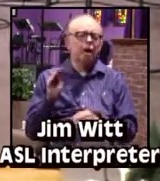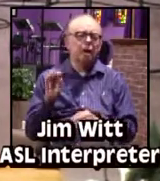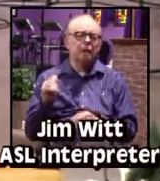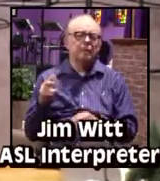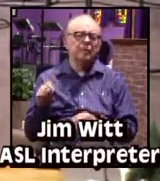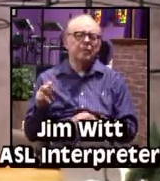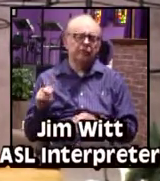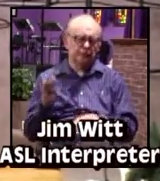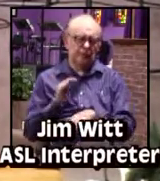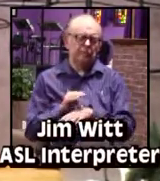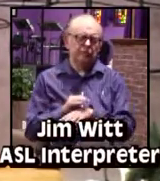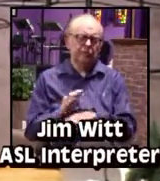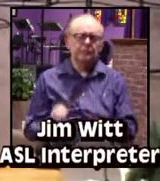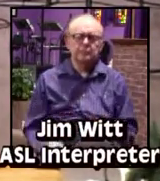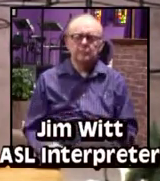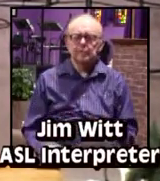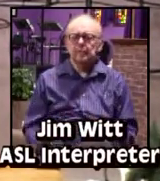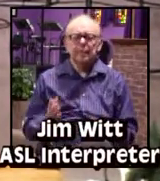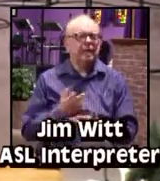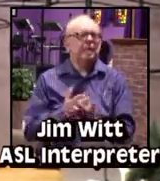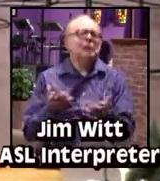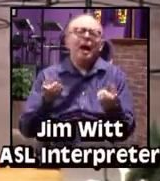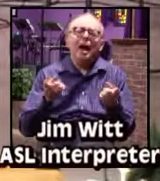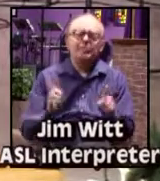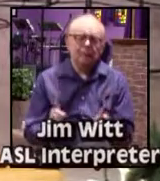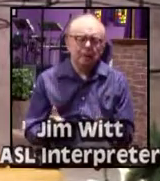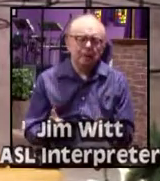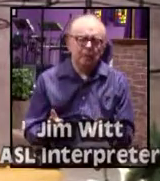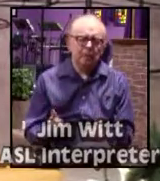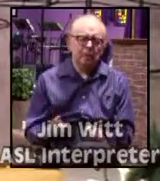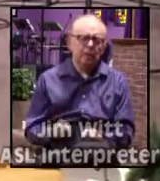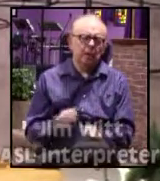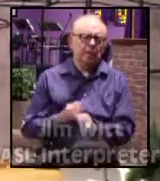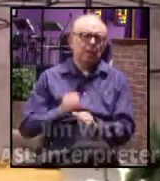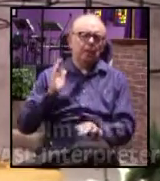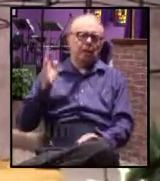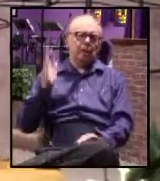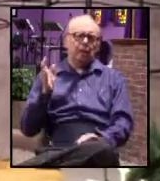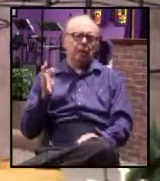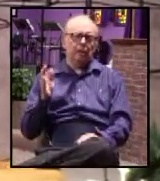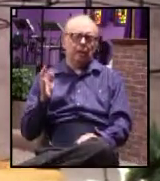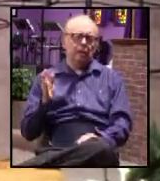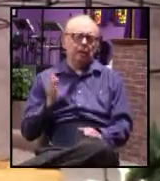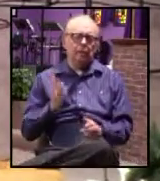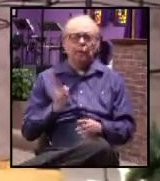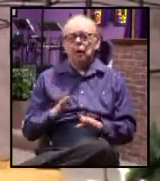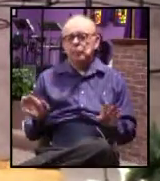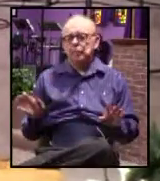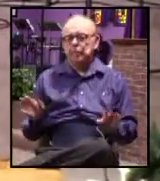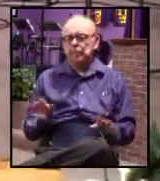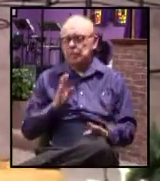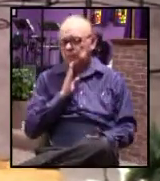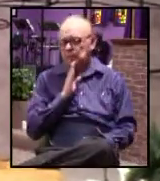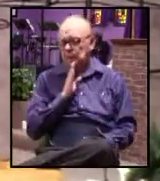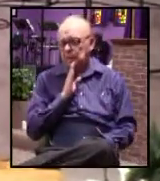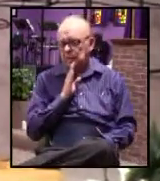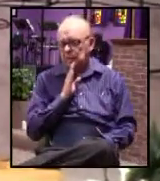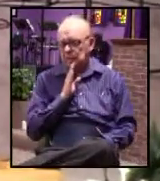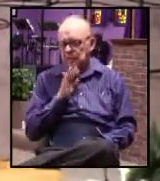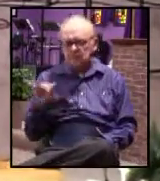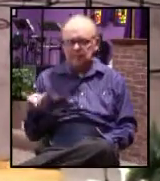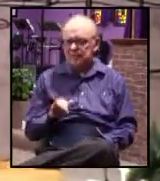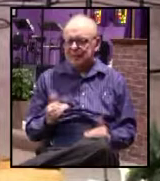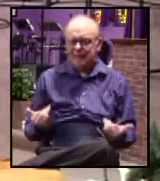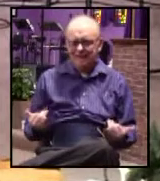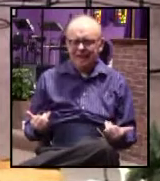mission, and we've had a lot of stuff going on, and each sermon we kind of open with a dialogue, and we're going to do the same thing